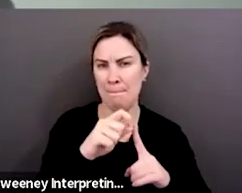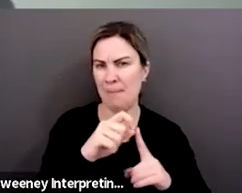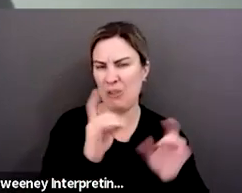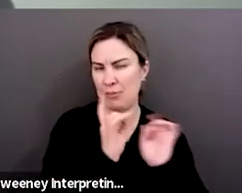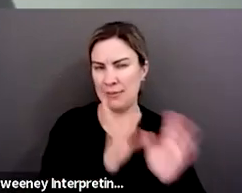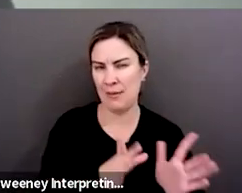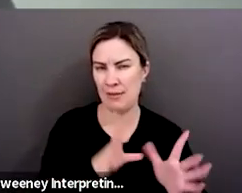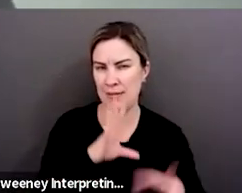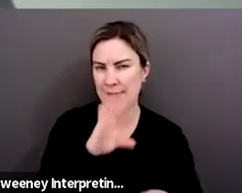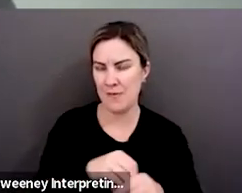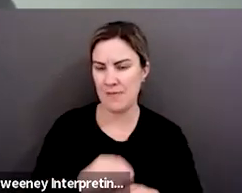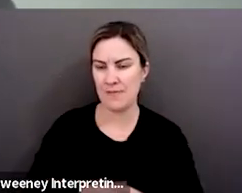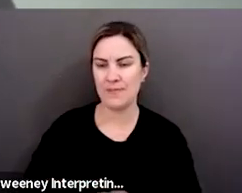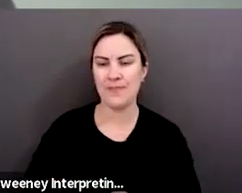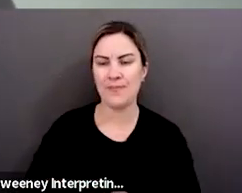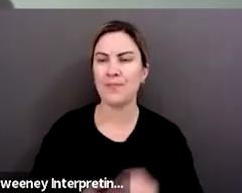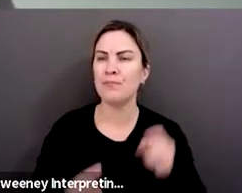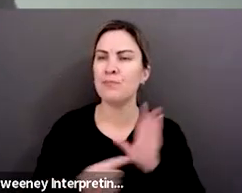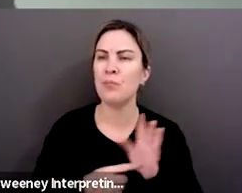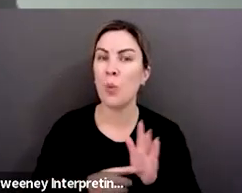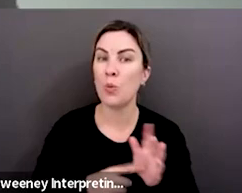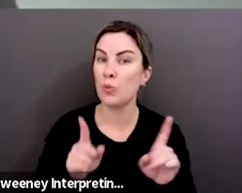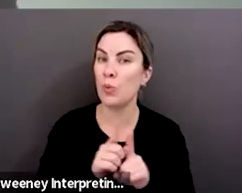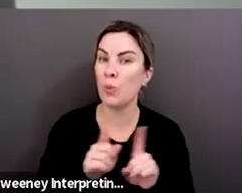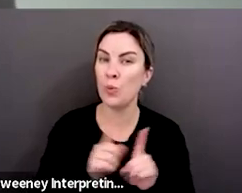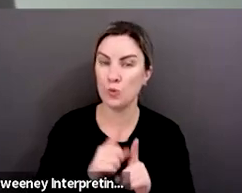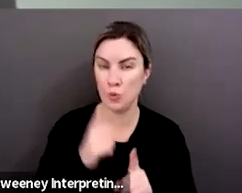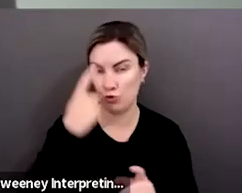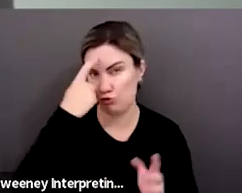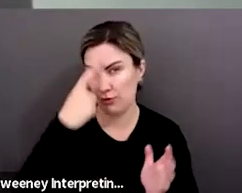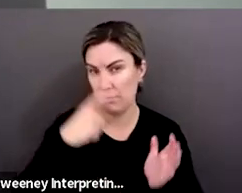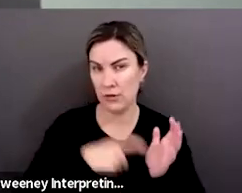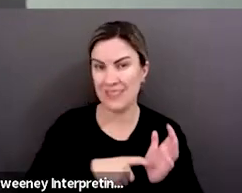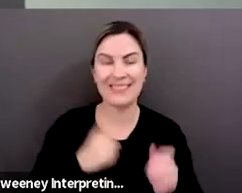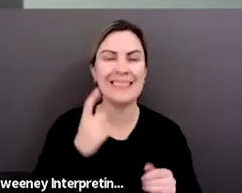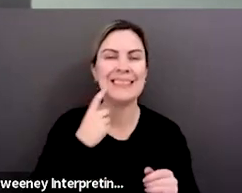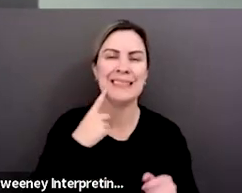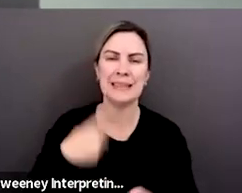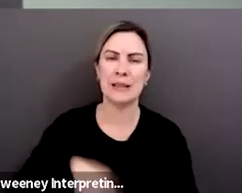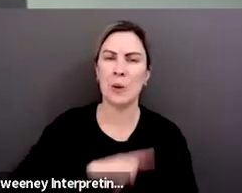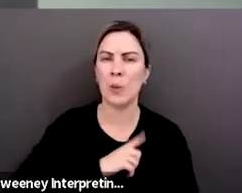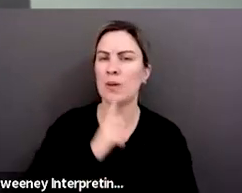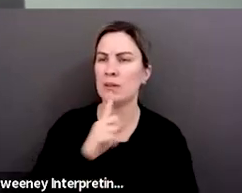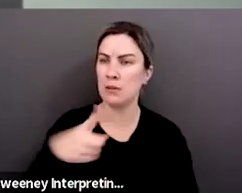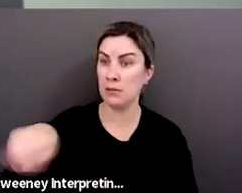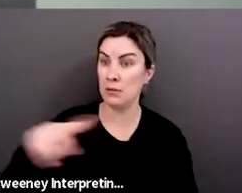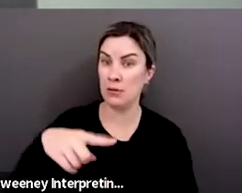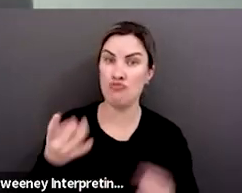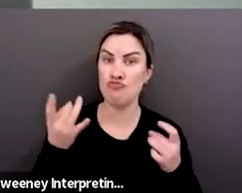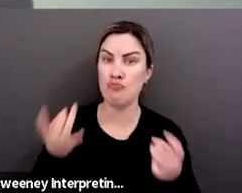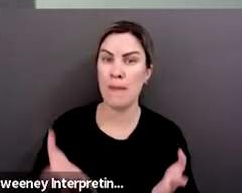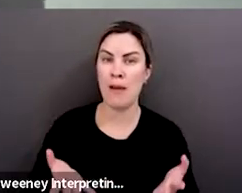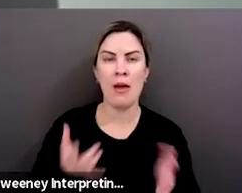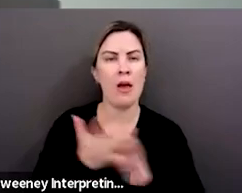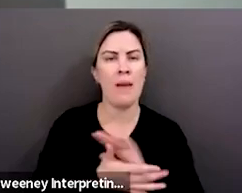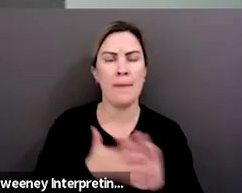I think that's really important to recognize is that it's very easy for us to say, oh, well, we all have to prepare, so we can all use any tool